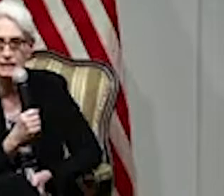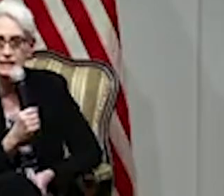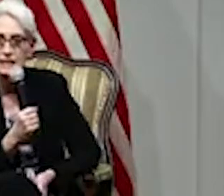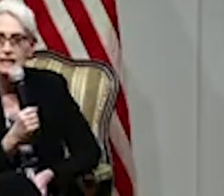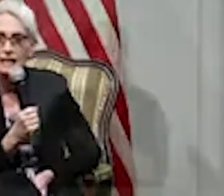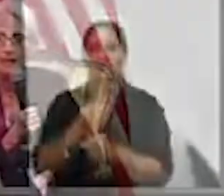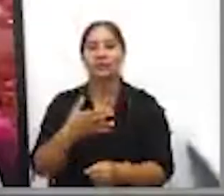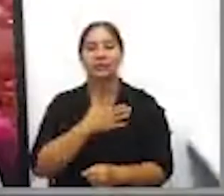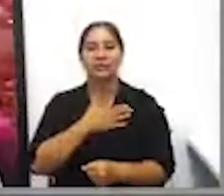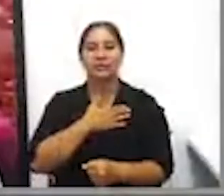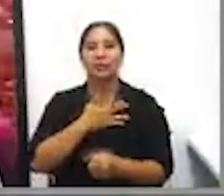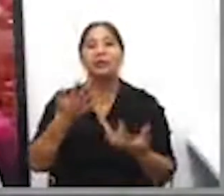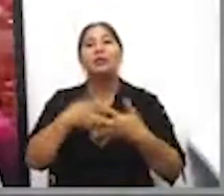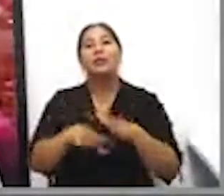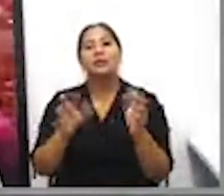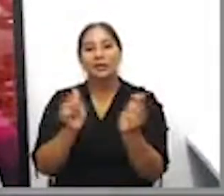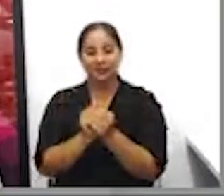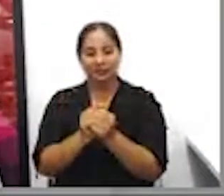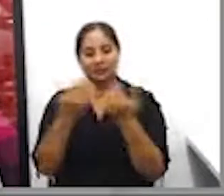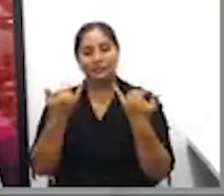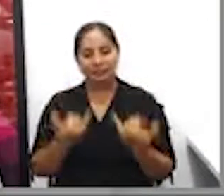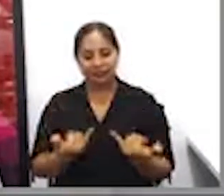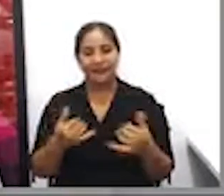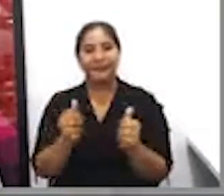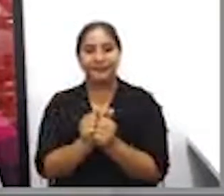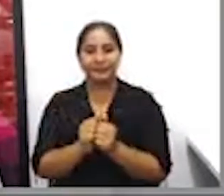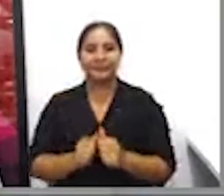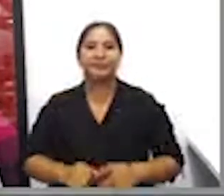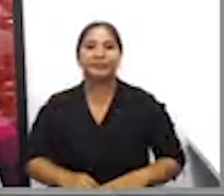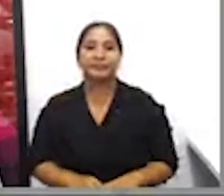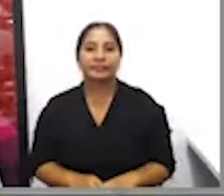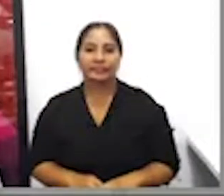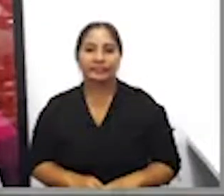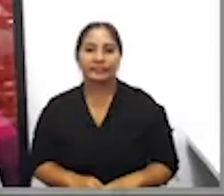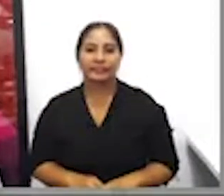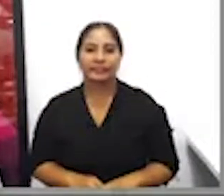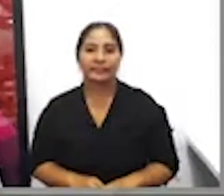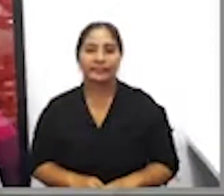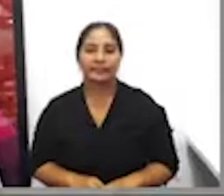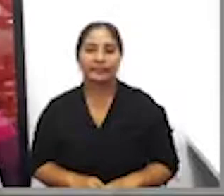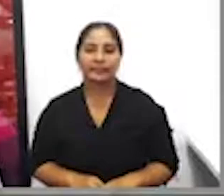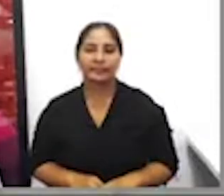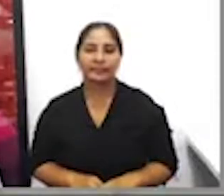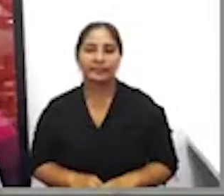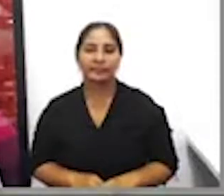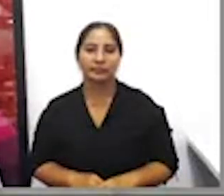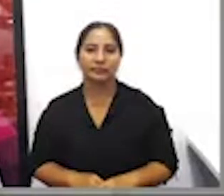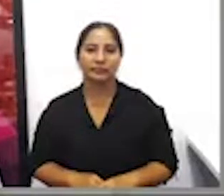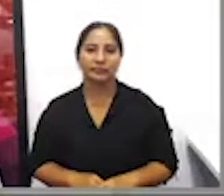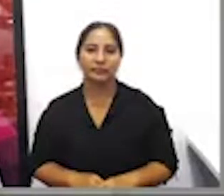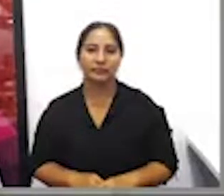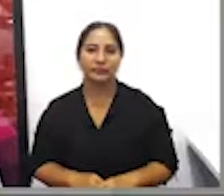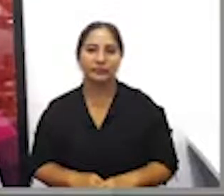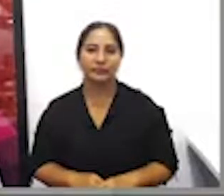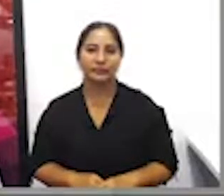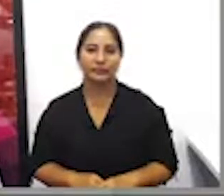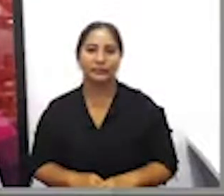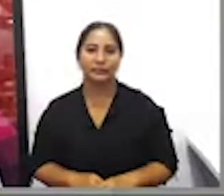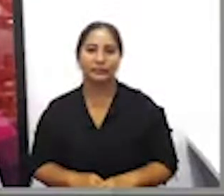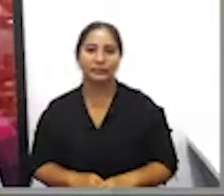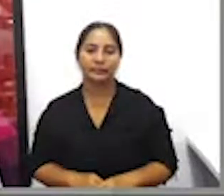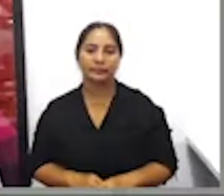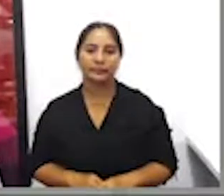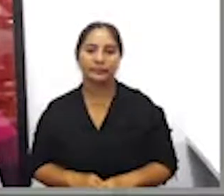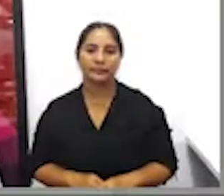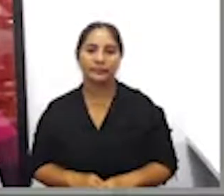little ridiculous, because I was so young, I was the director of child welfare in the state of Maryland. So I worked on